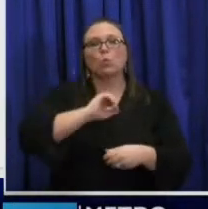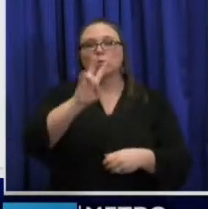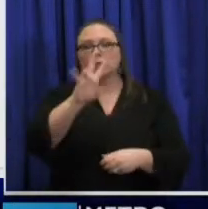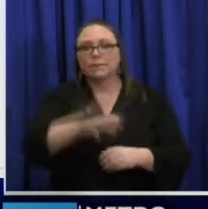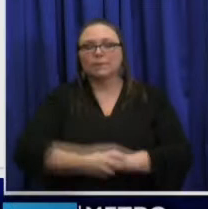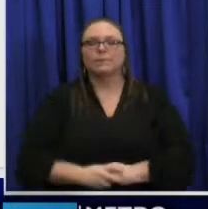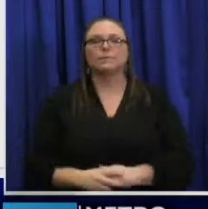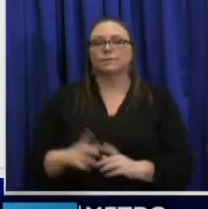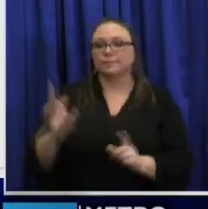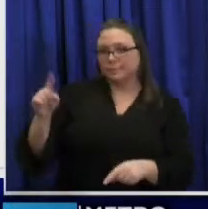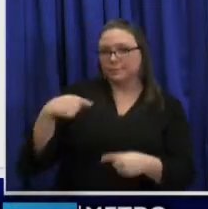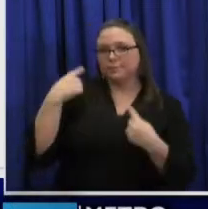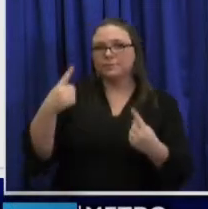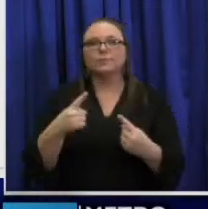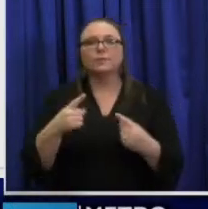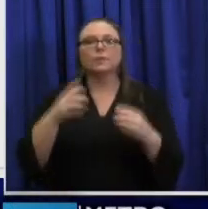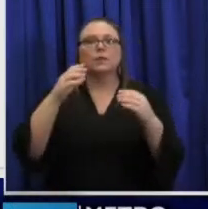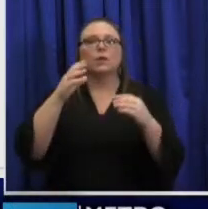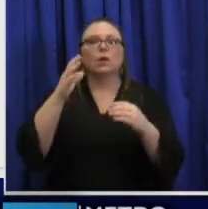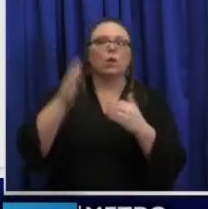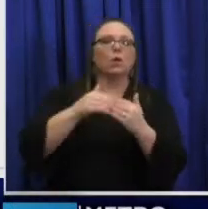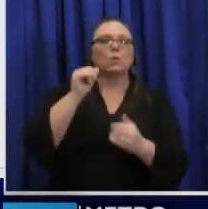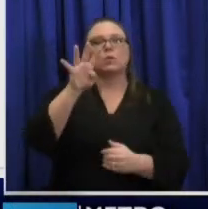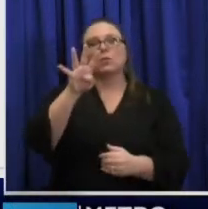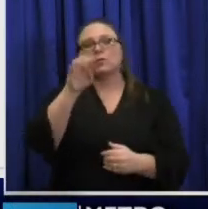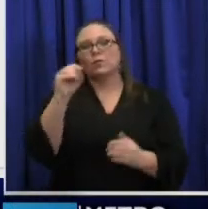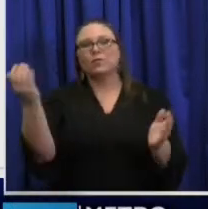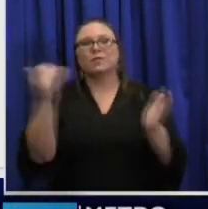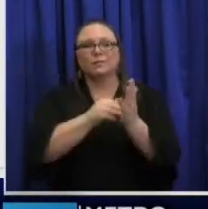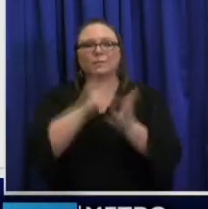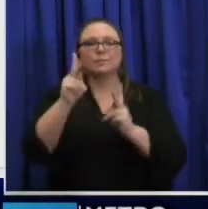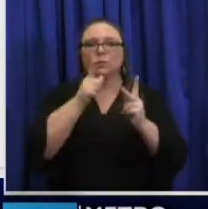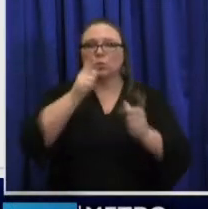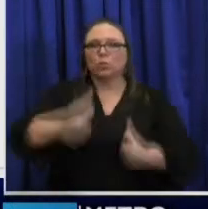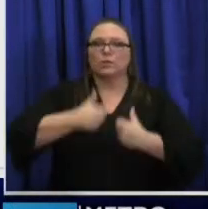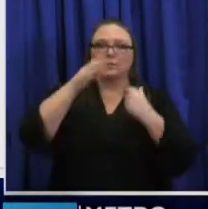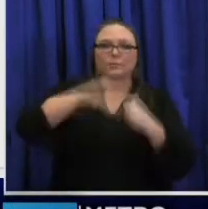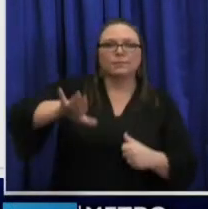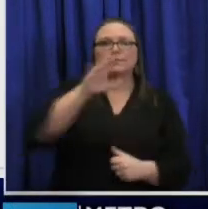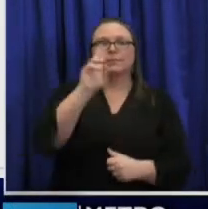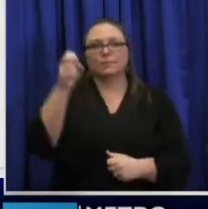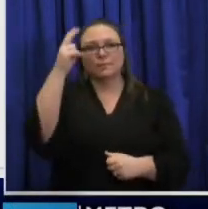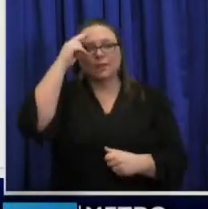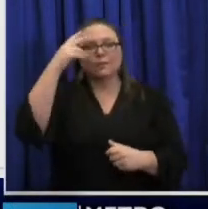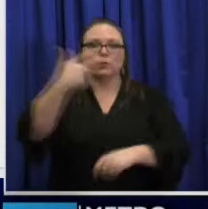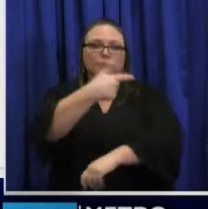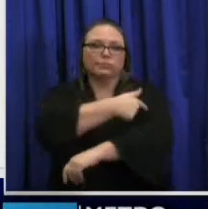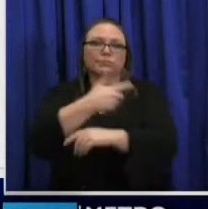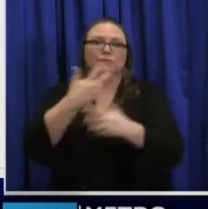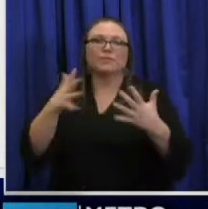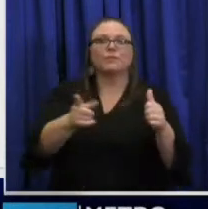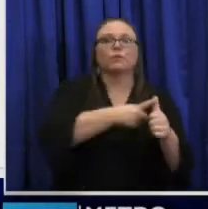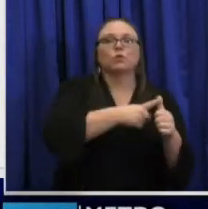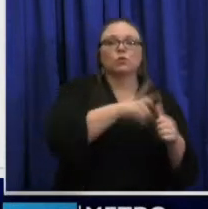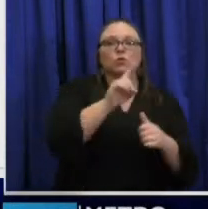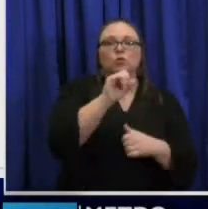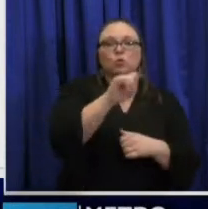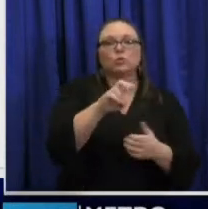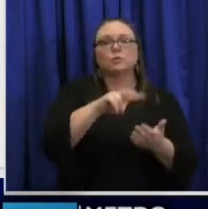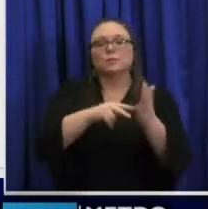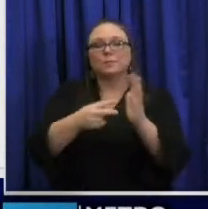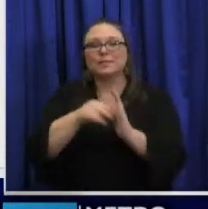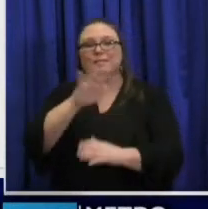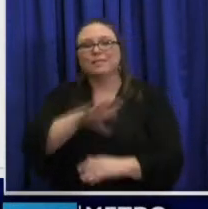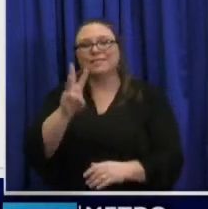So far, close to 40,000 residents of Nashville have received their first dose. That means close to 6%